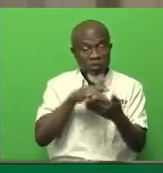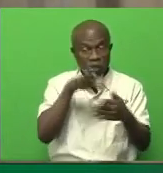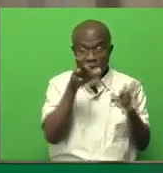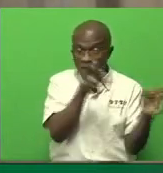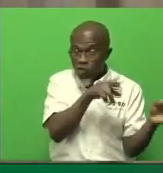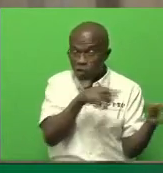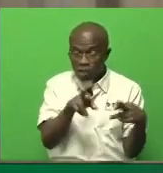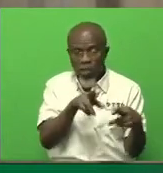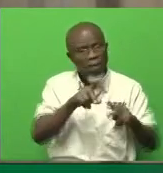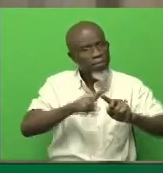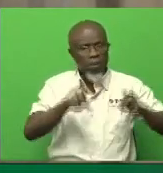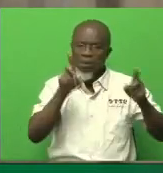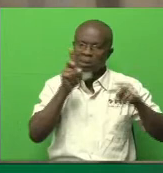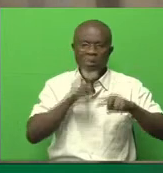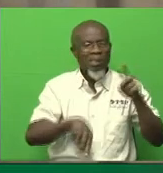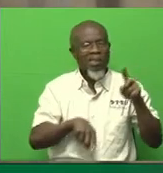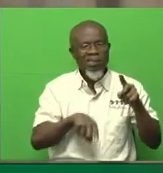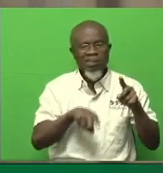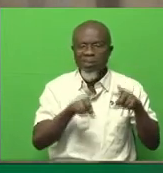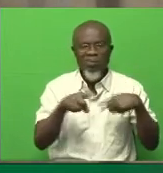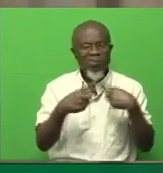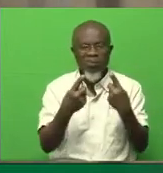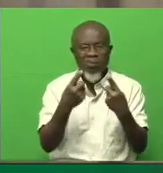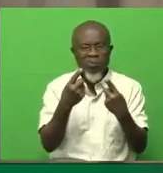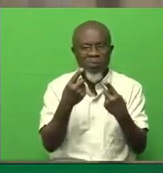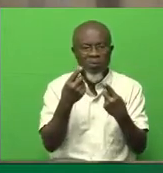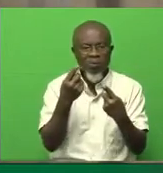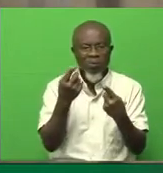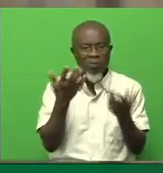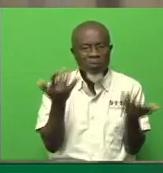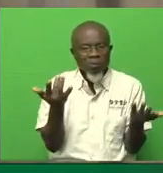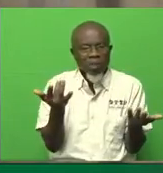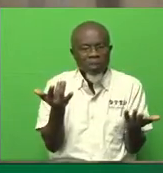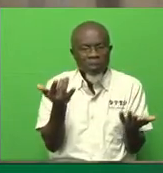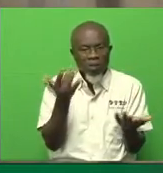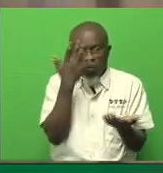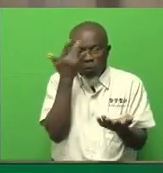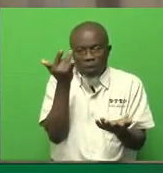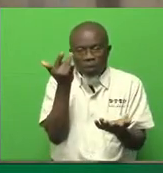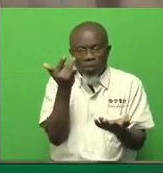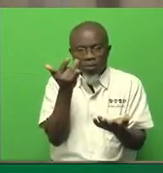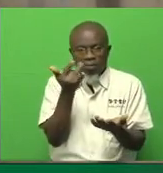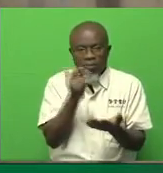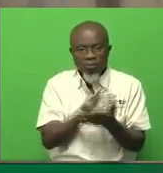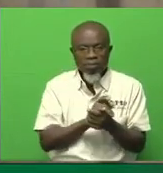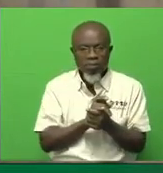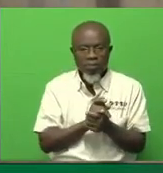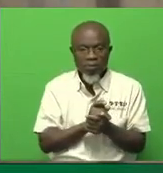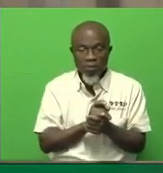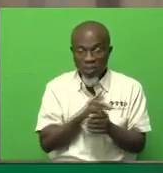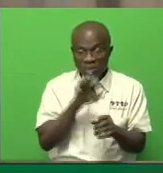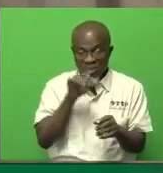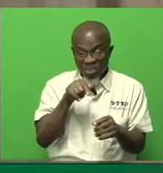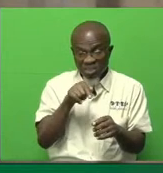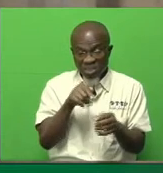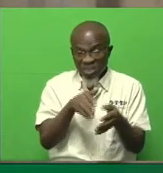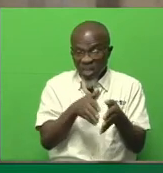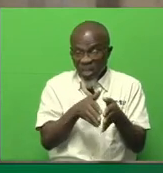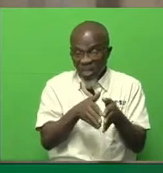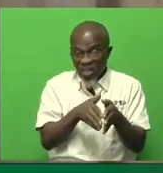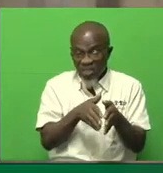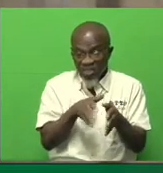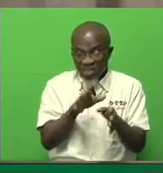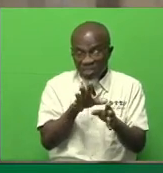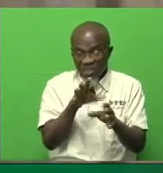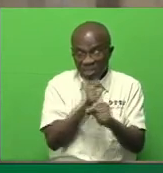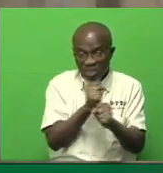cannot attend cannot attend now this is ask that this is to access a loan which they intend to pay back